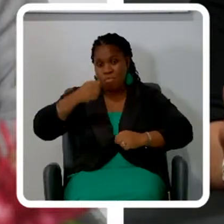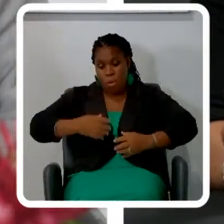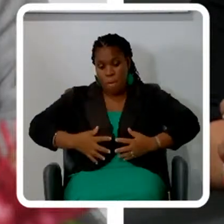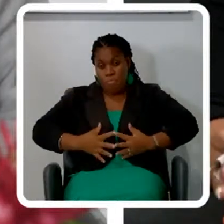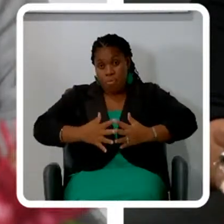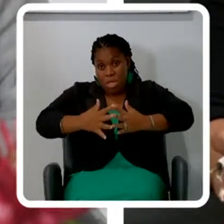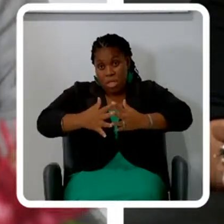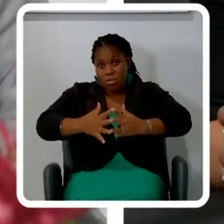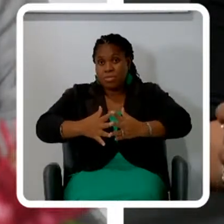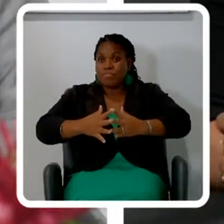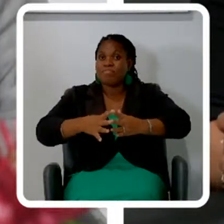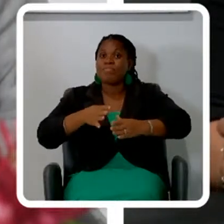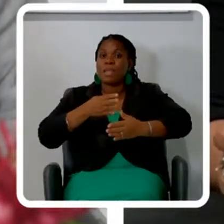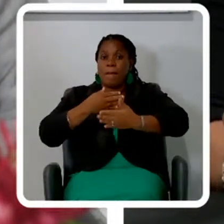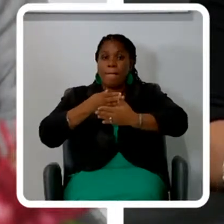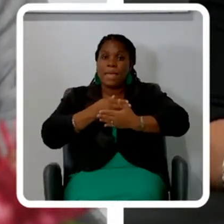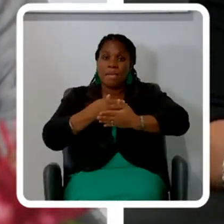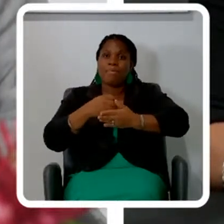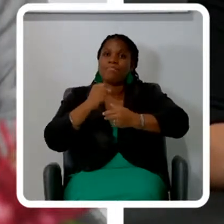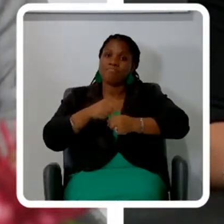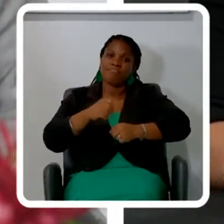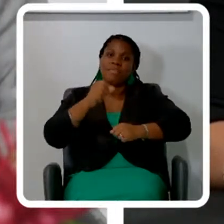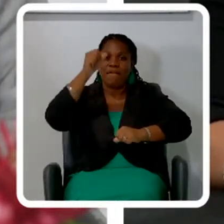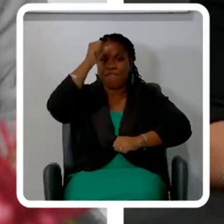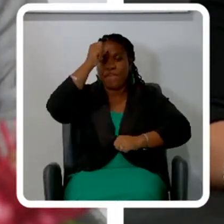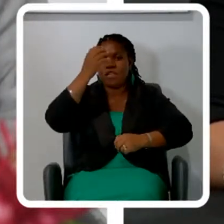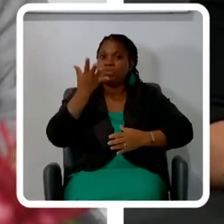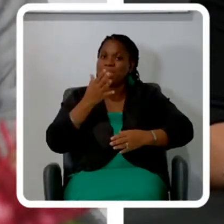more specifically women of